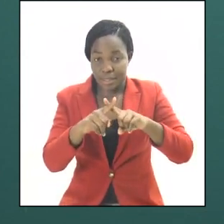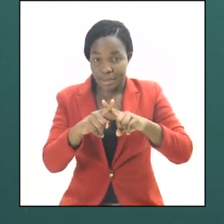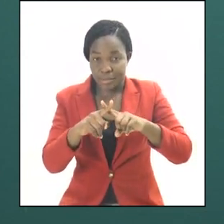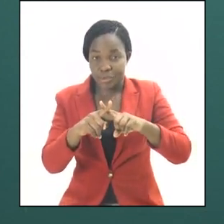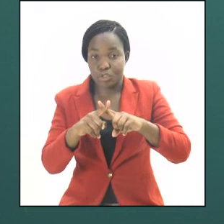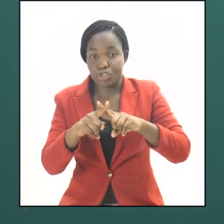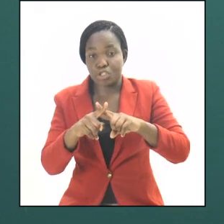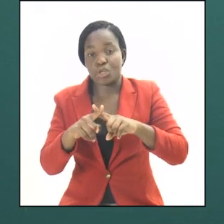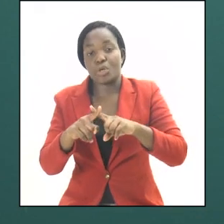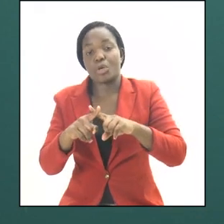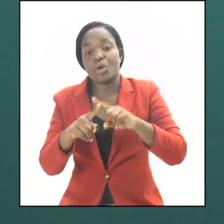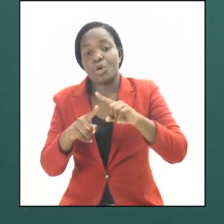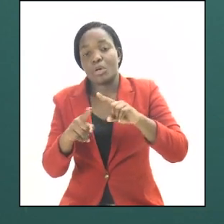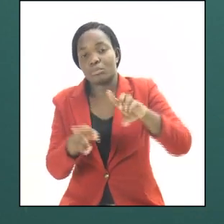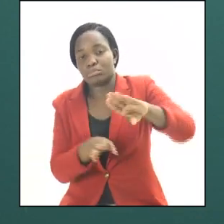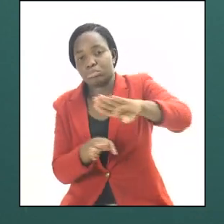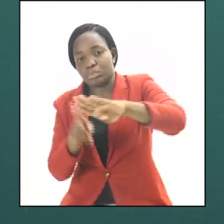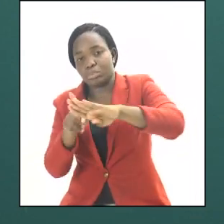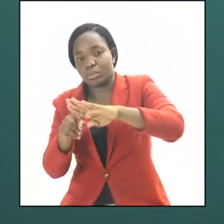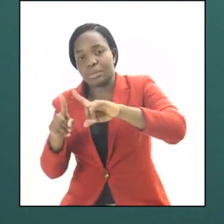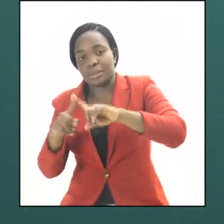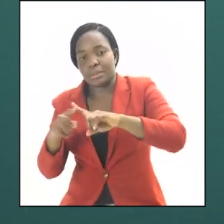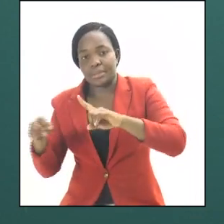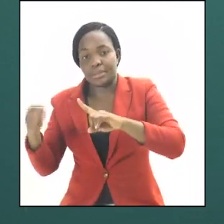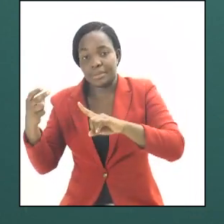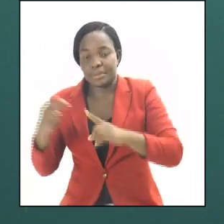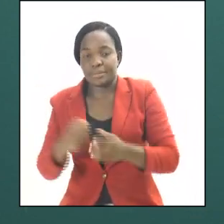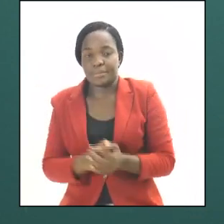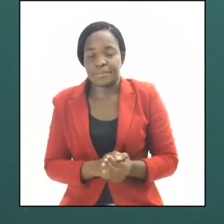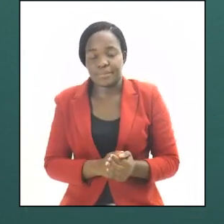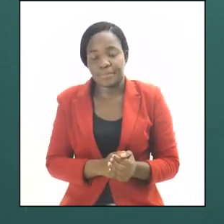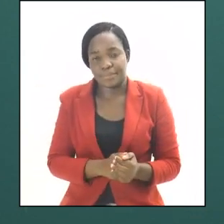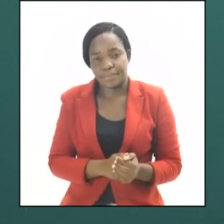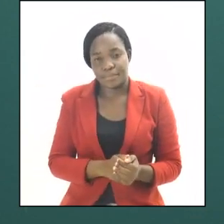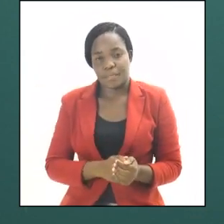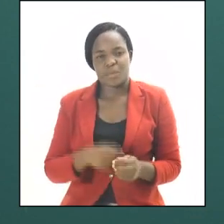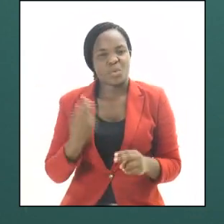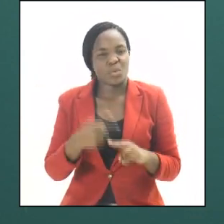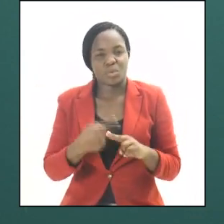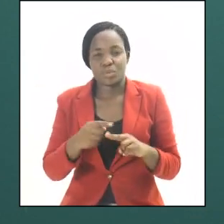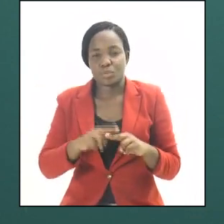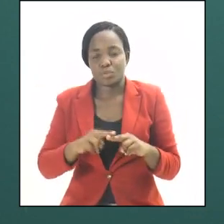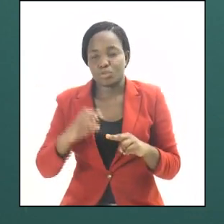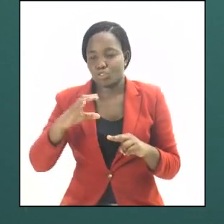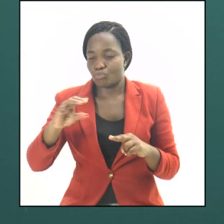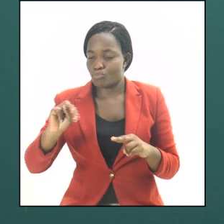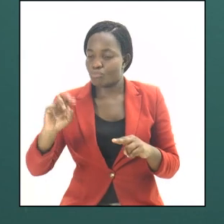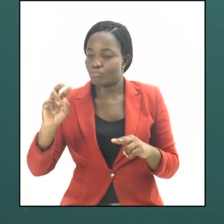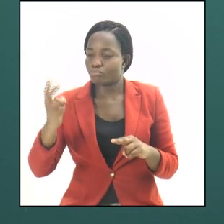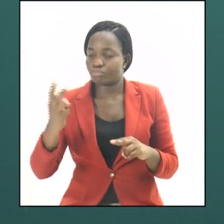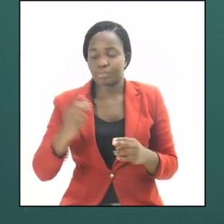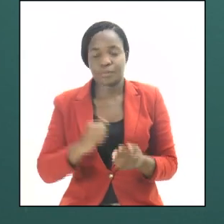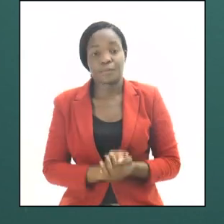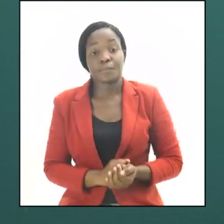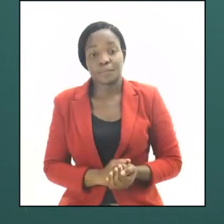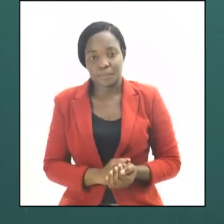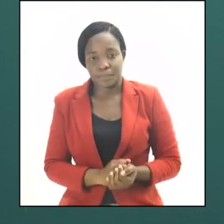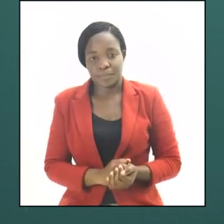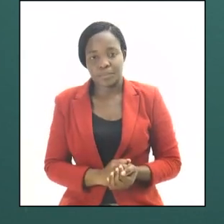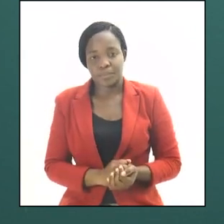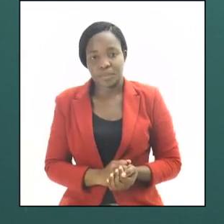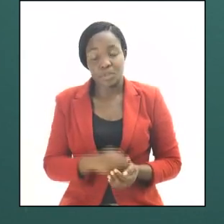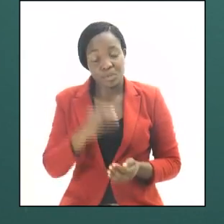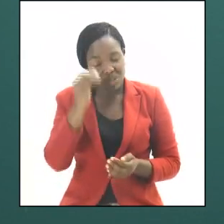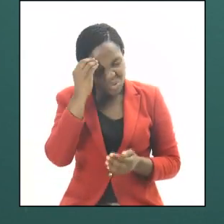sides times height. The unit is centimeters squared. Please memorize all the